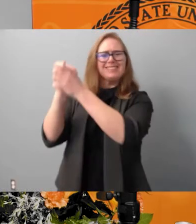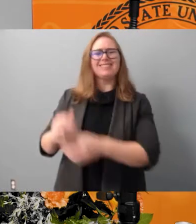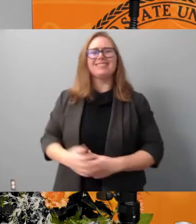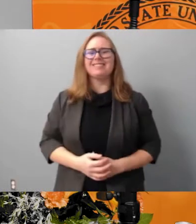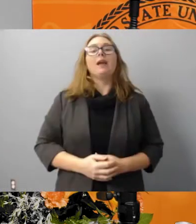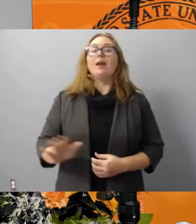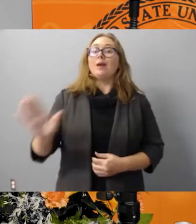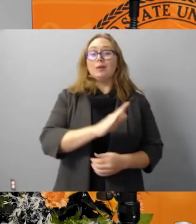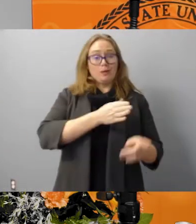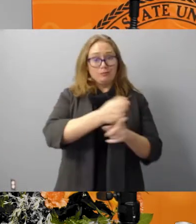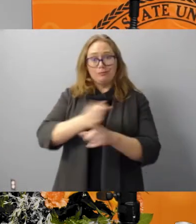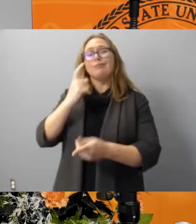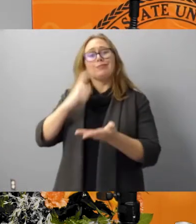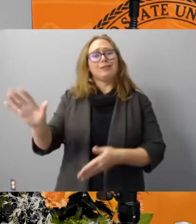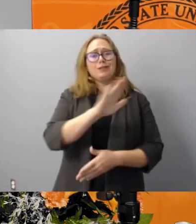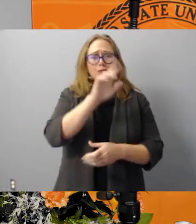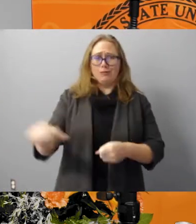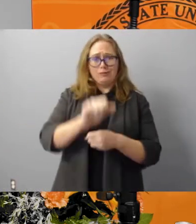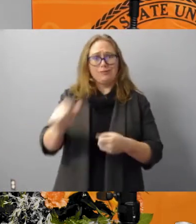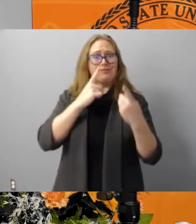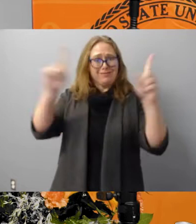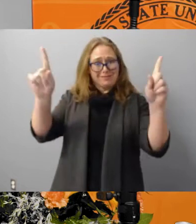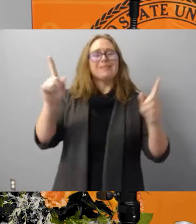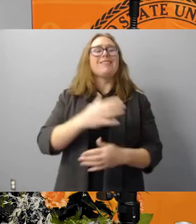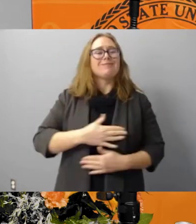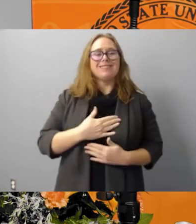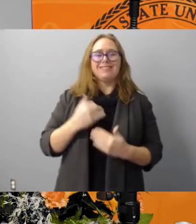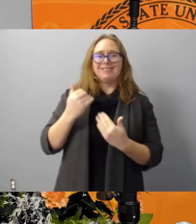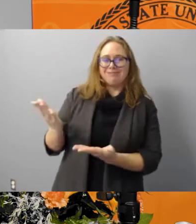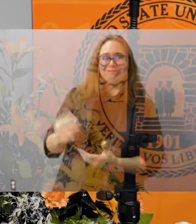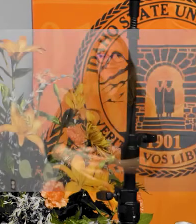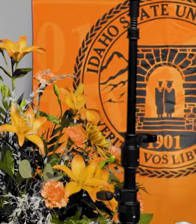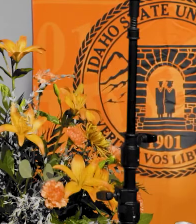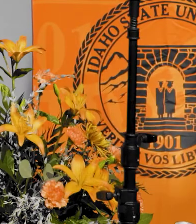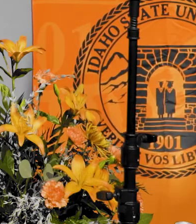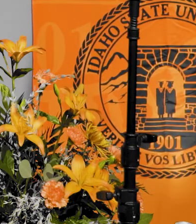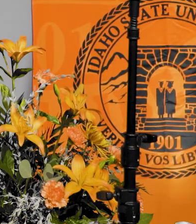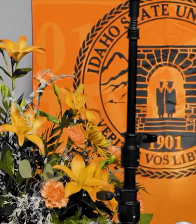Congratulations. Please enjoy the following recognition of graduates from your college.